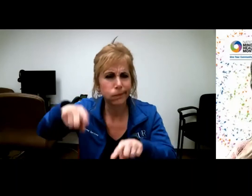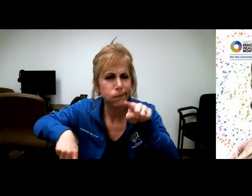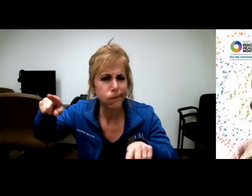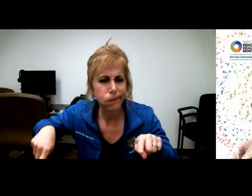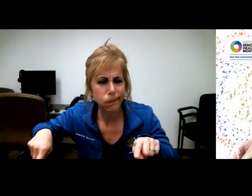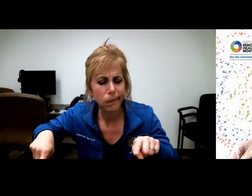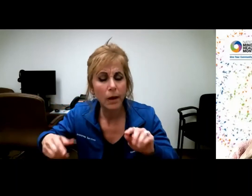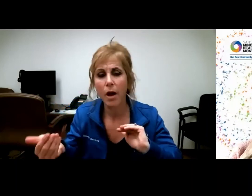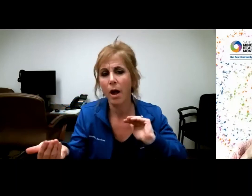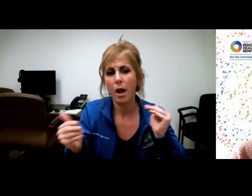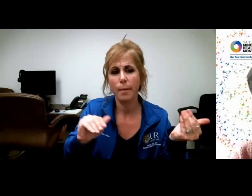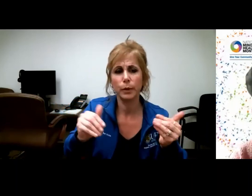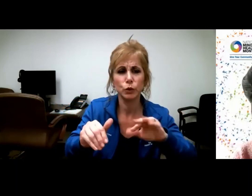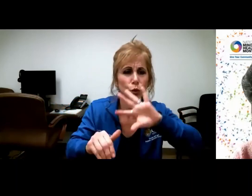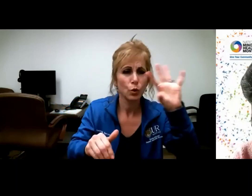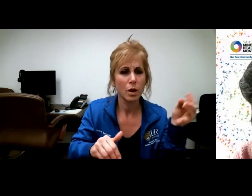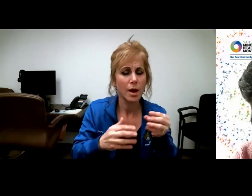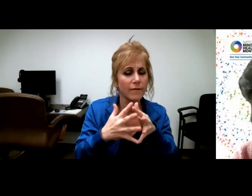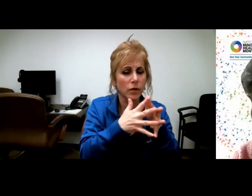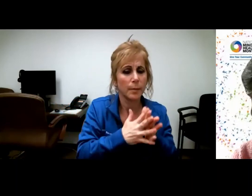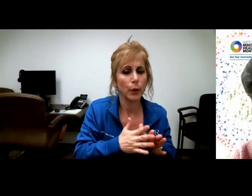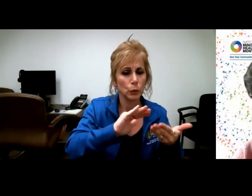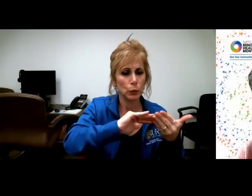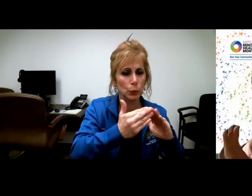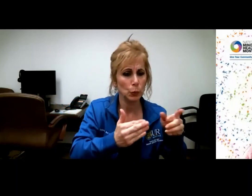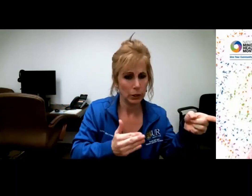African Americans and among Latinos.